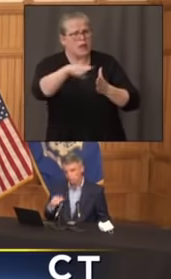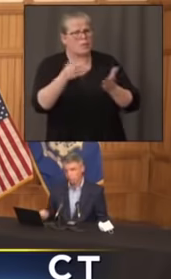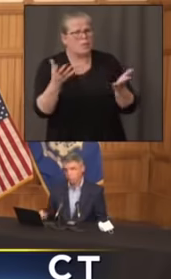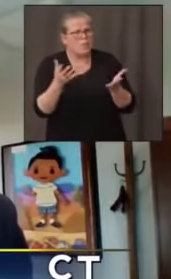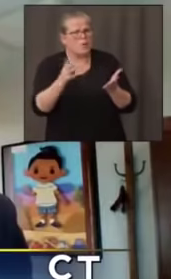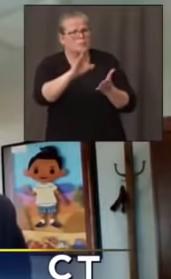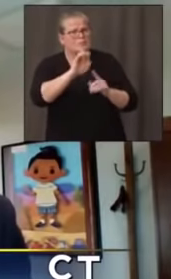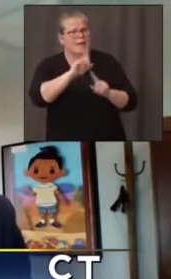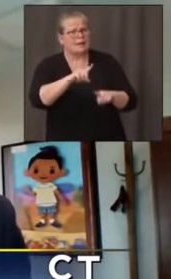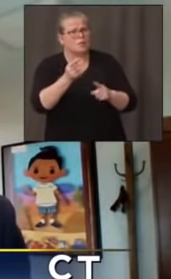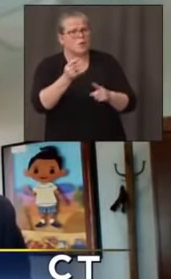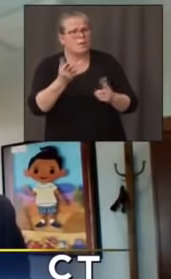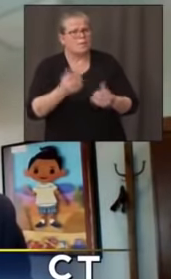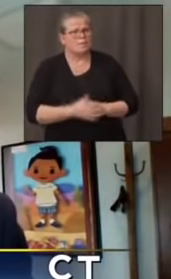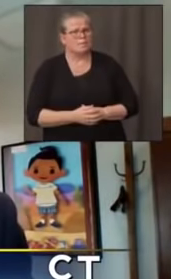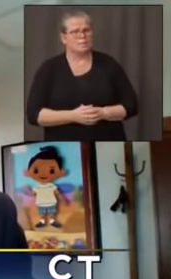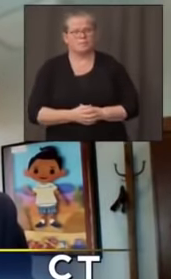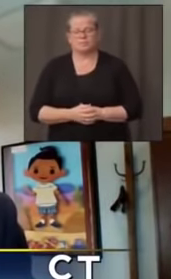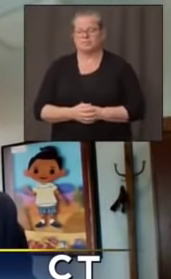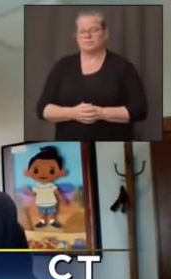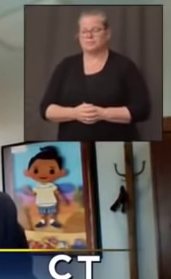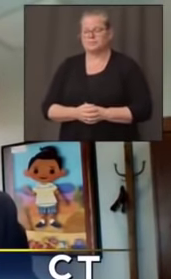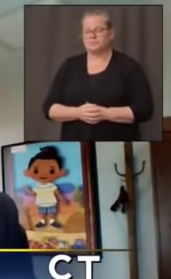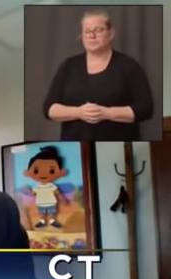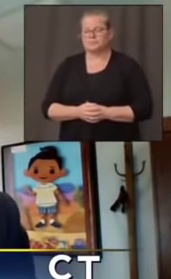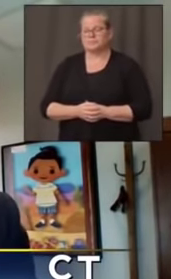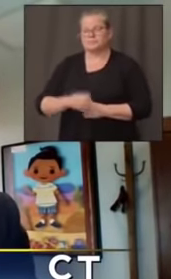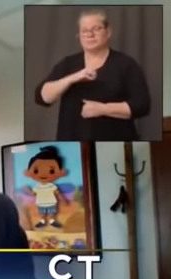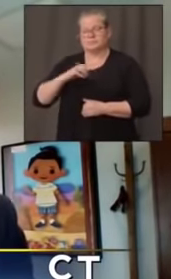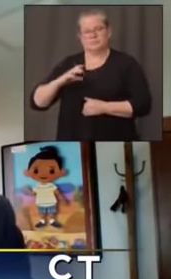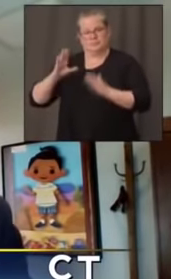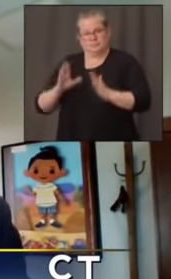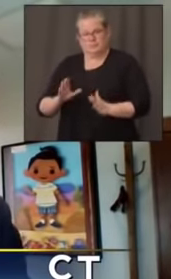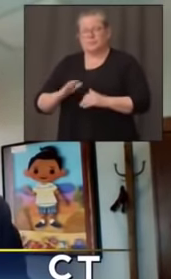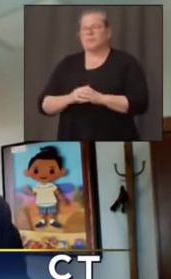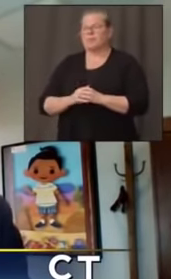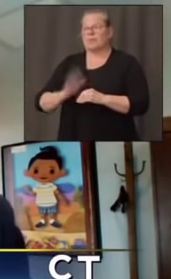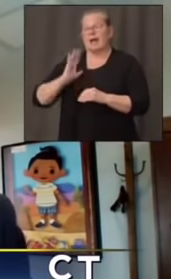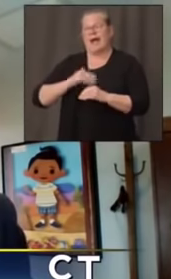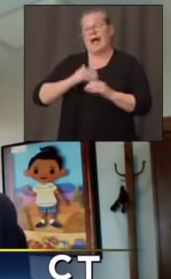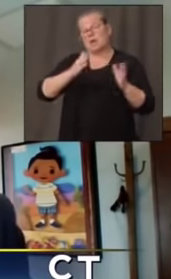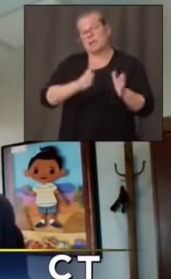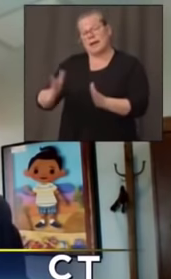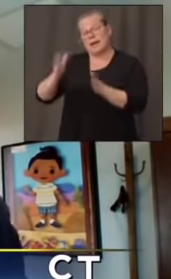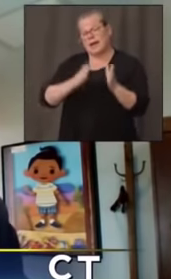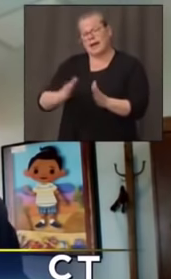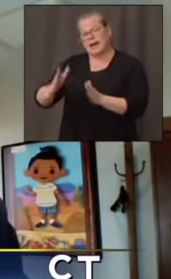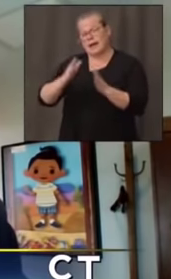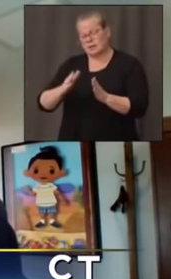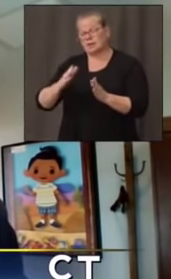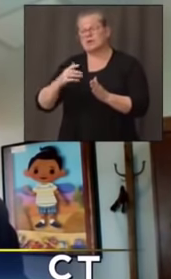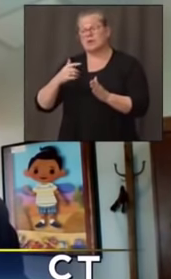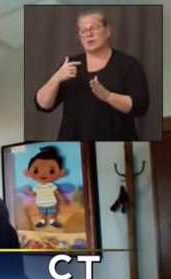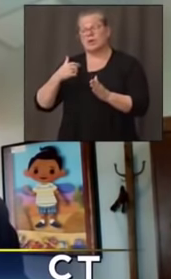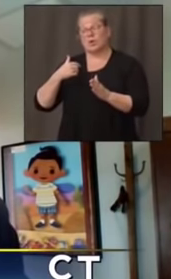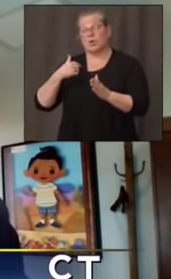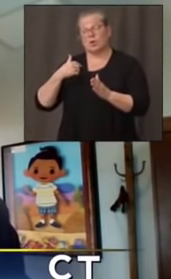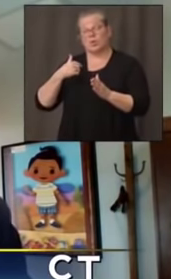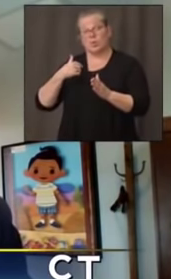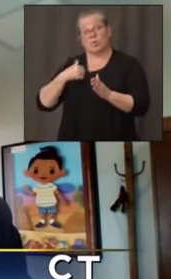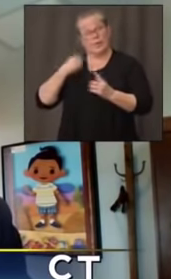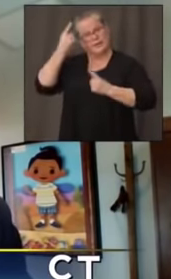Right. I think part of the design of our rollout is to give districts an opportunity to develop plans